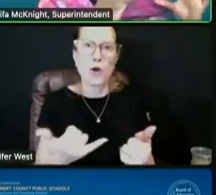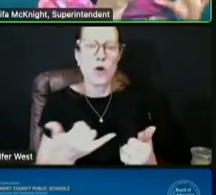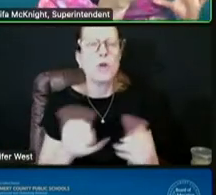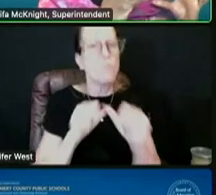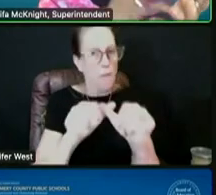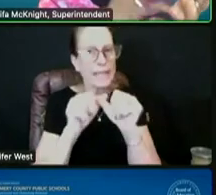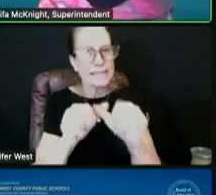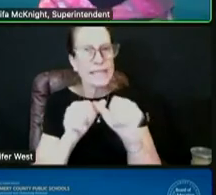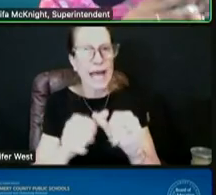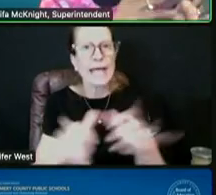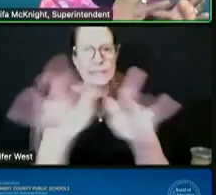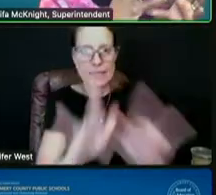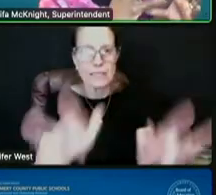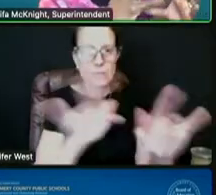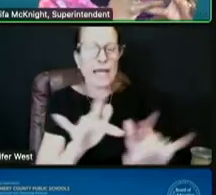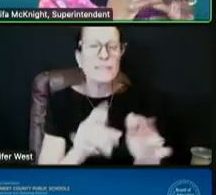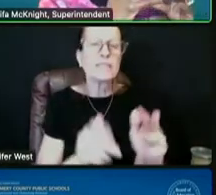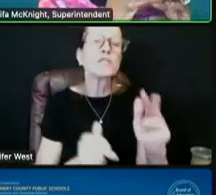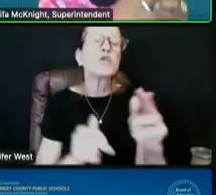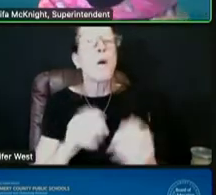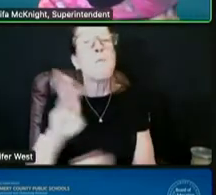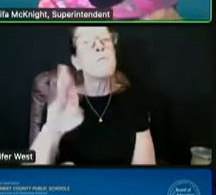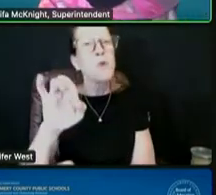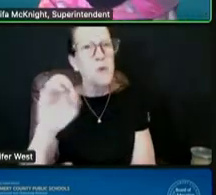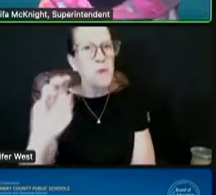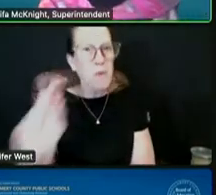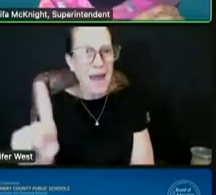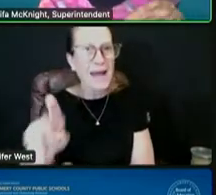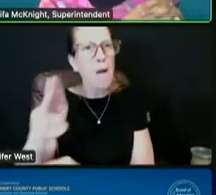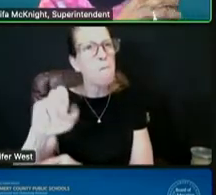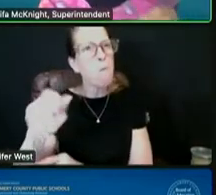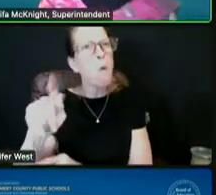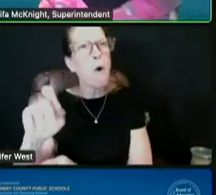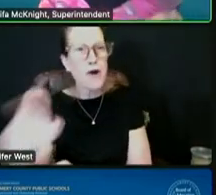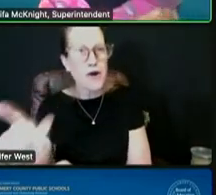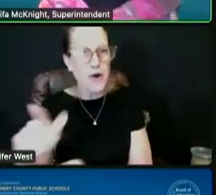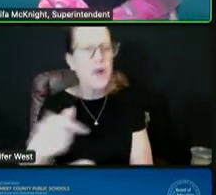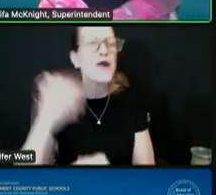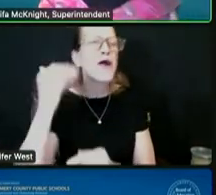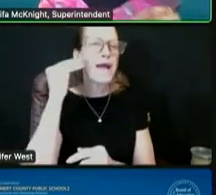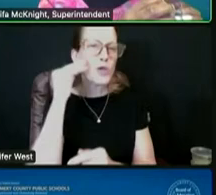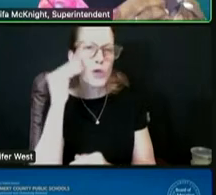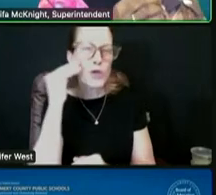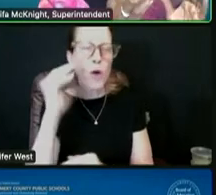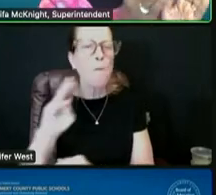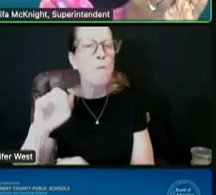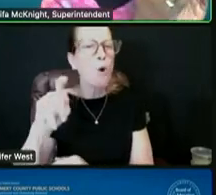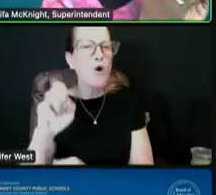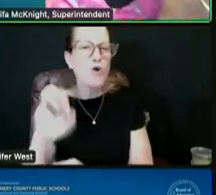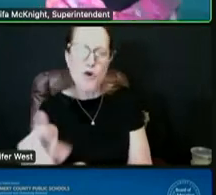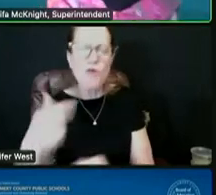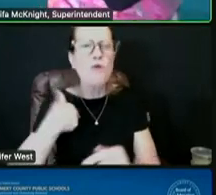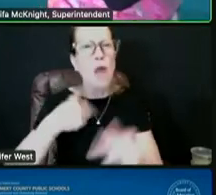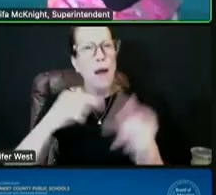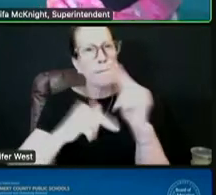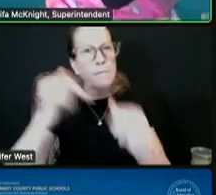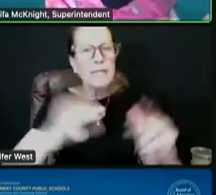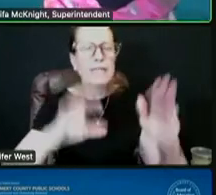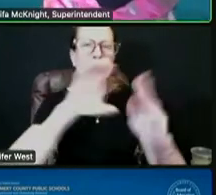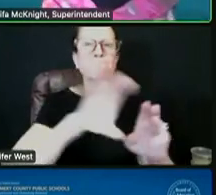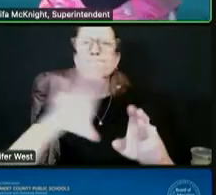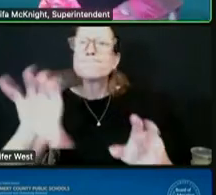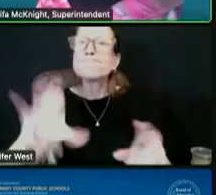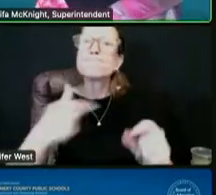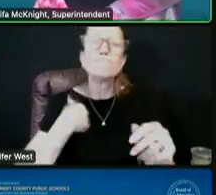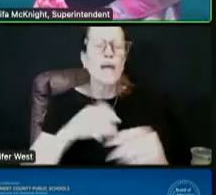mortar buildings and everything that goes into construction as it relates to capital budget. So